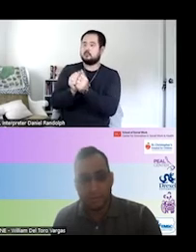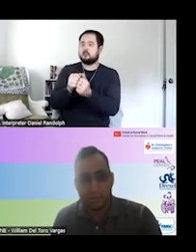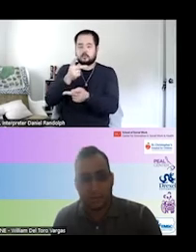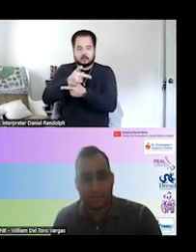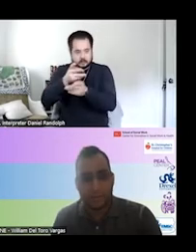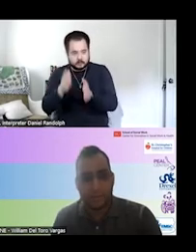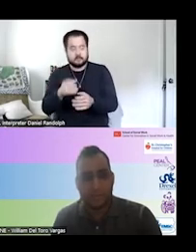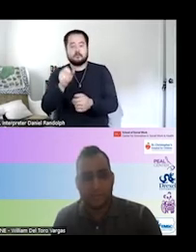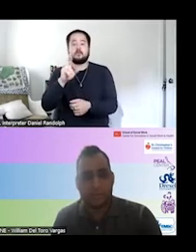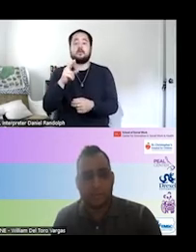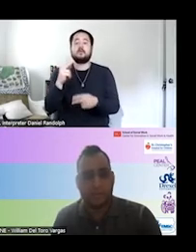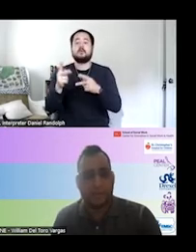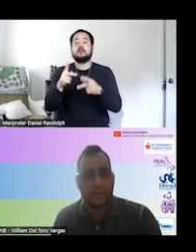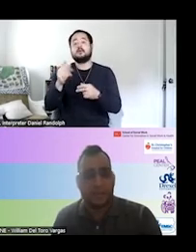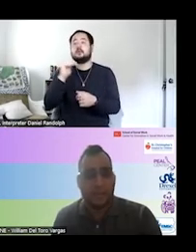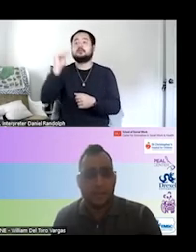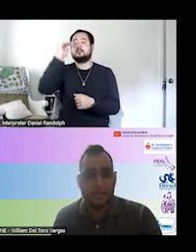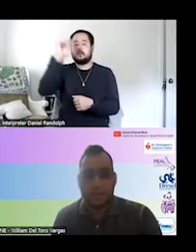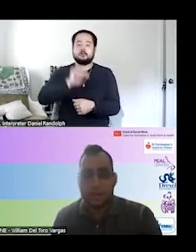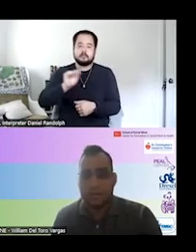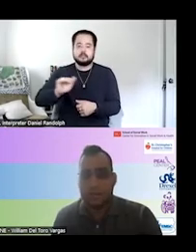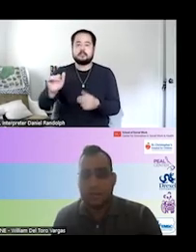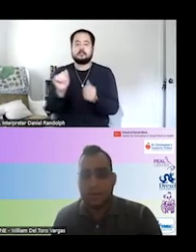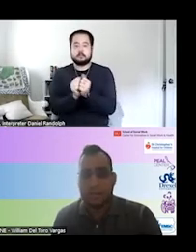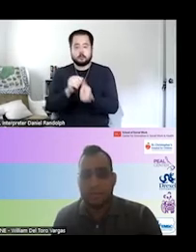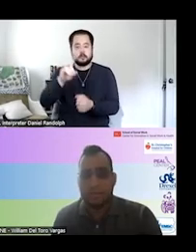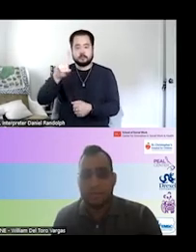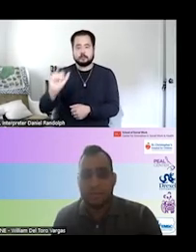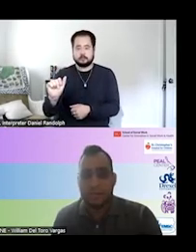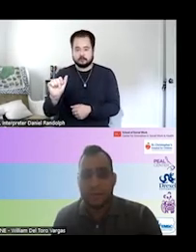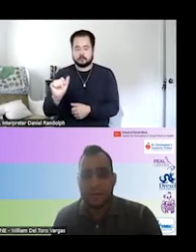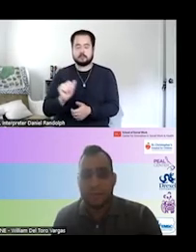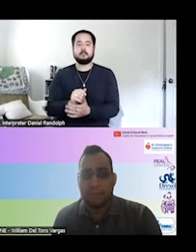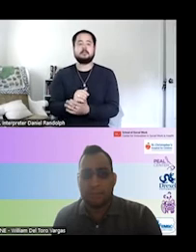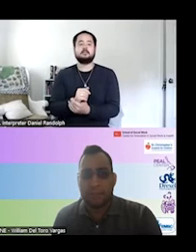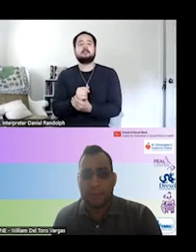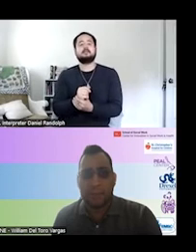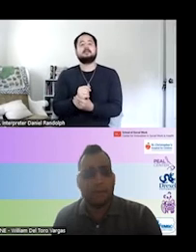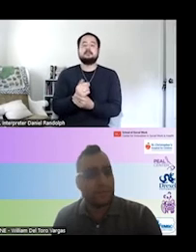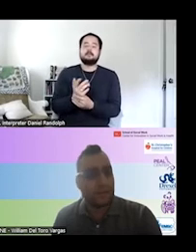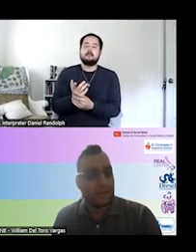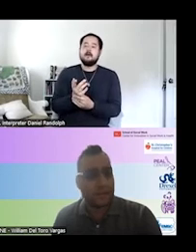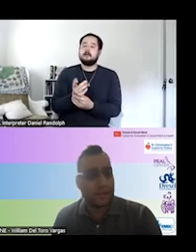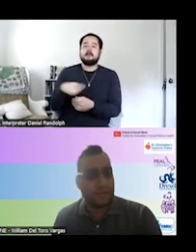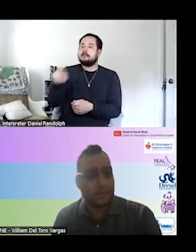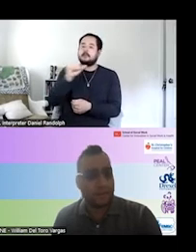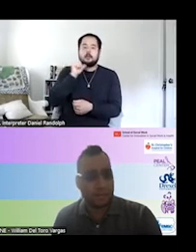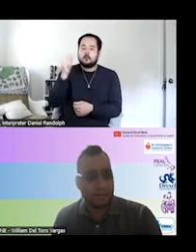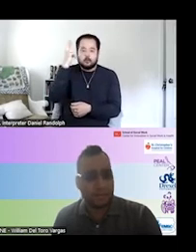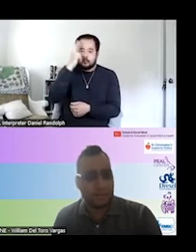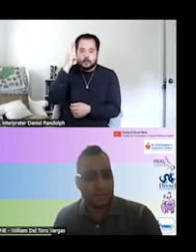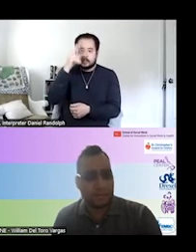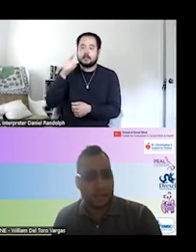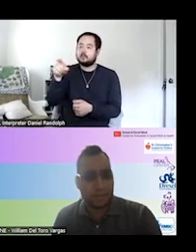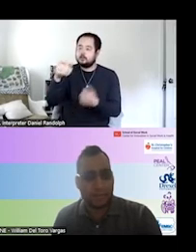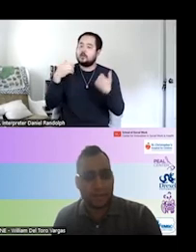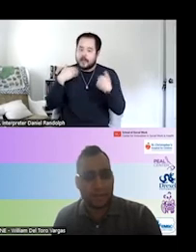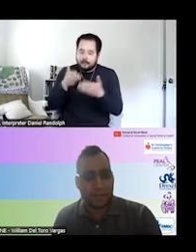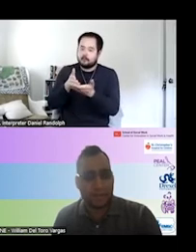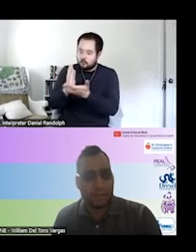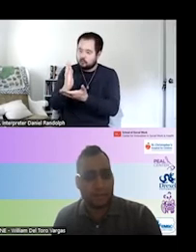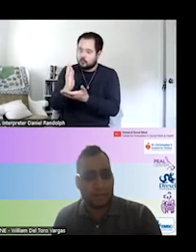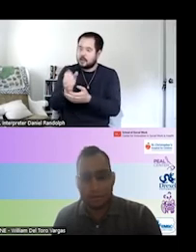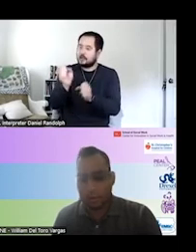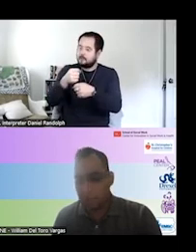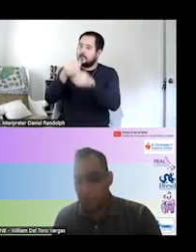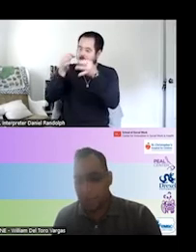with disabilities, or even children with disabilities, they don't realize they have the right to informed decision making, right?